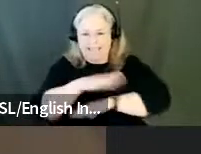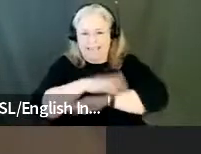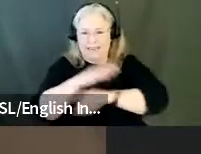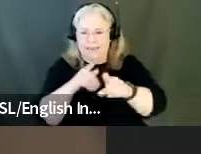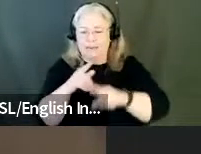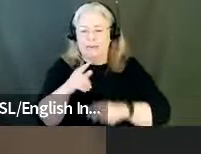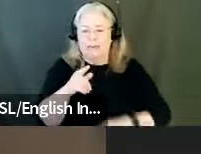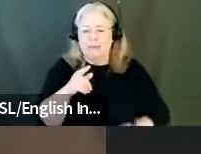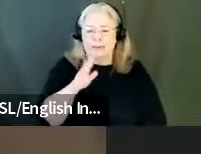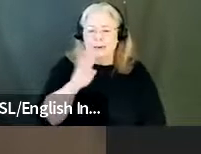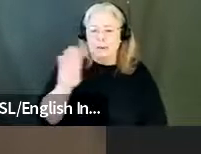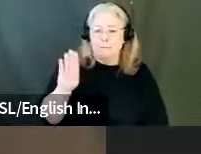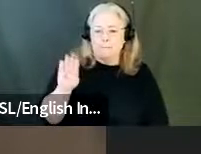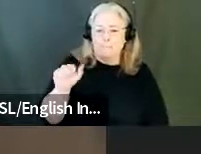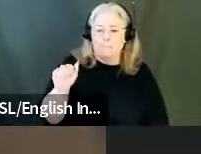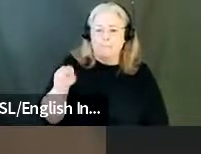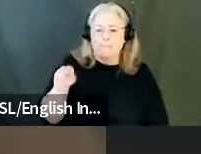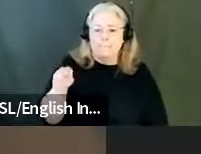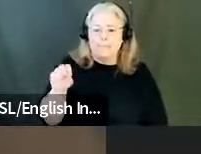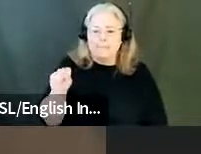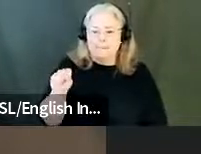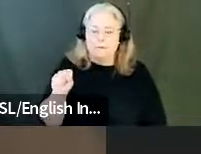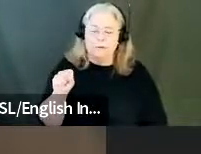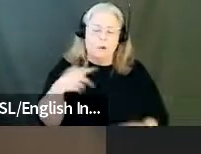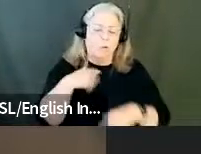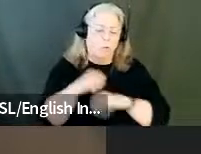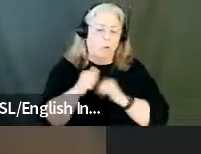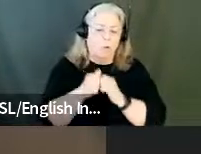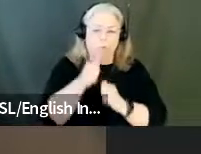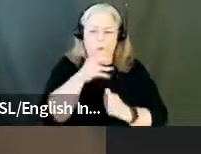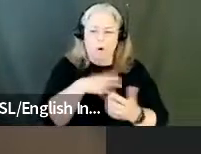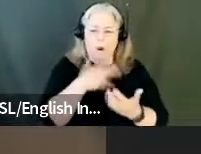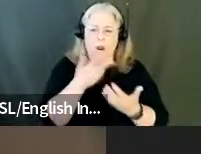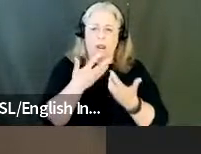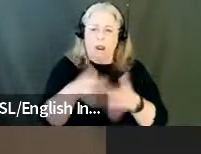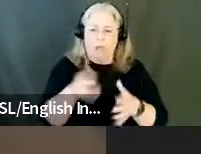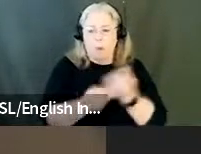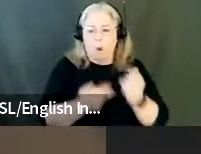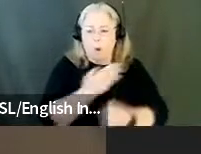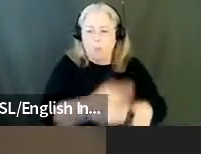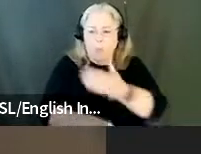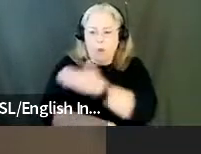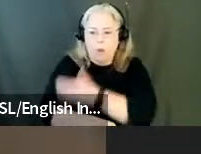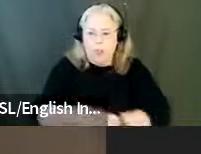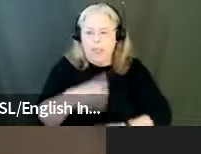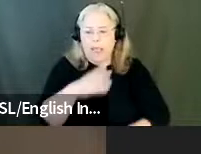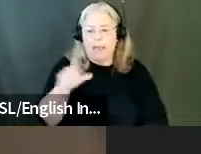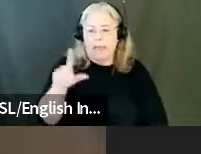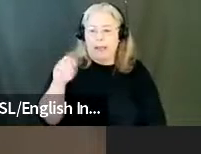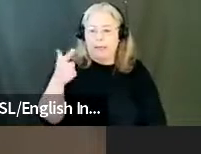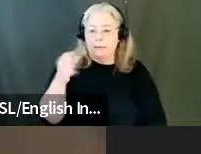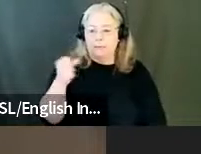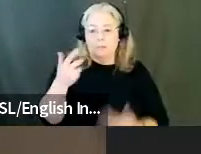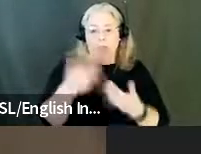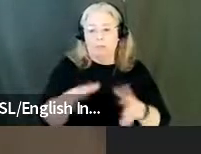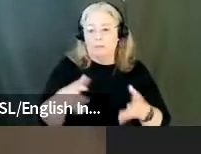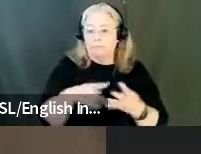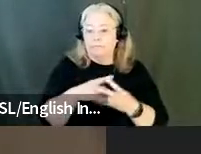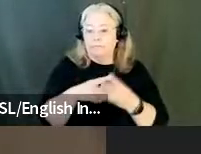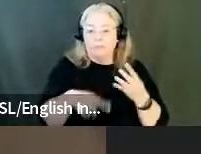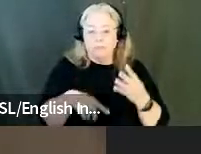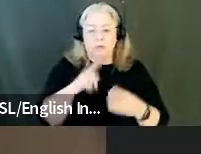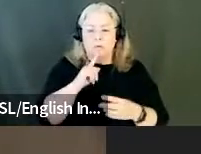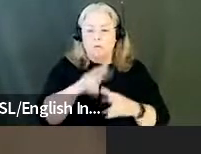called beams. And I was working with this lady that lost both of her arms and her legs. And she was like